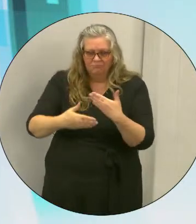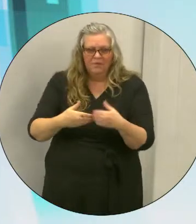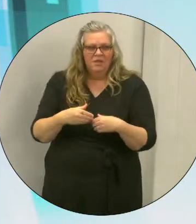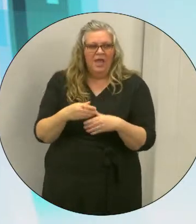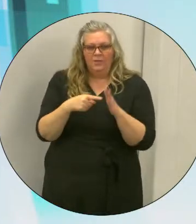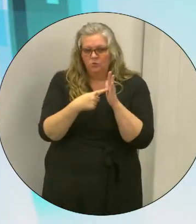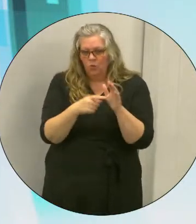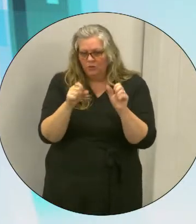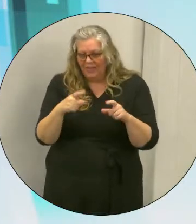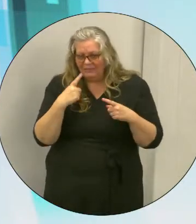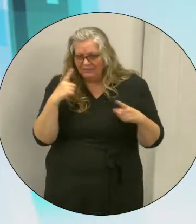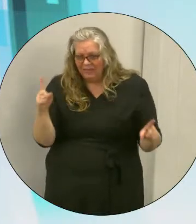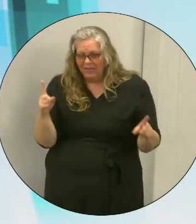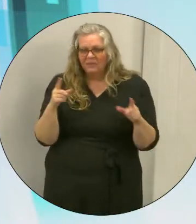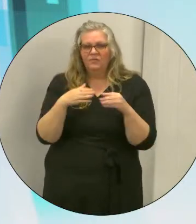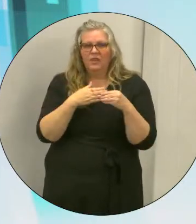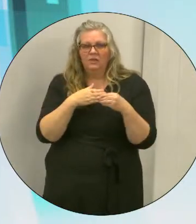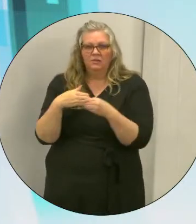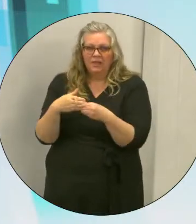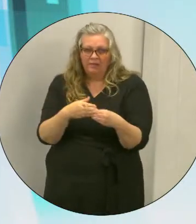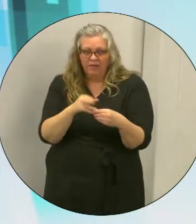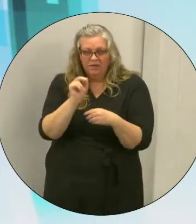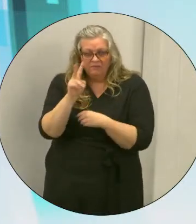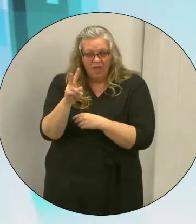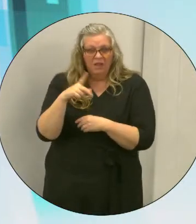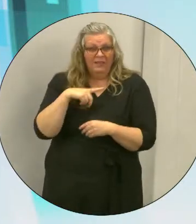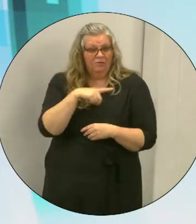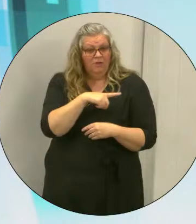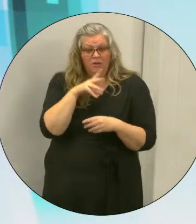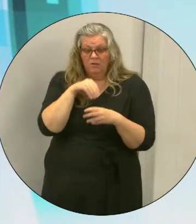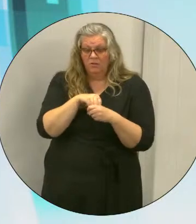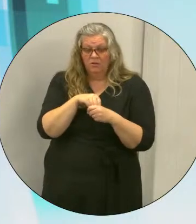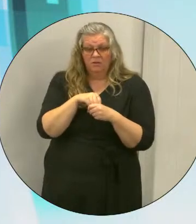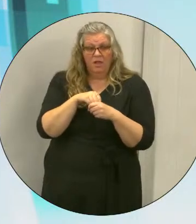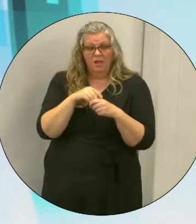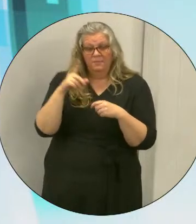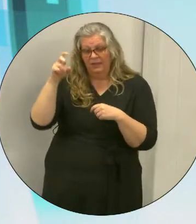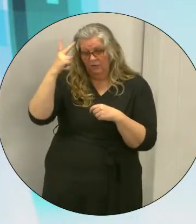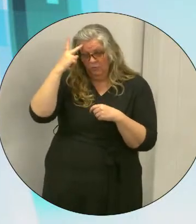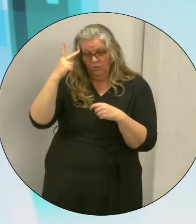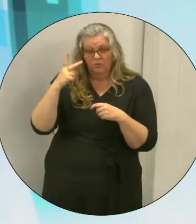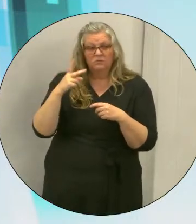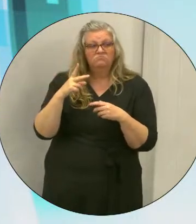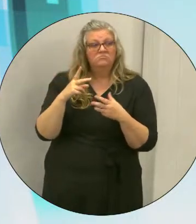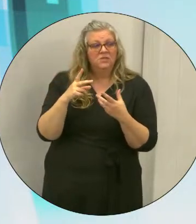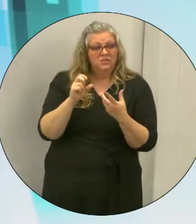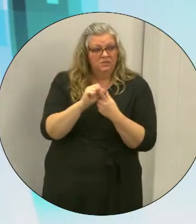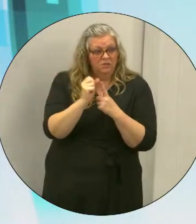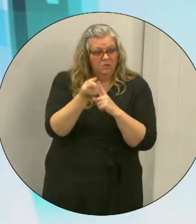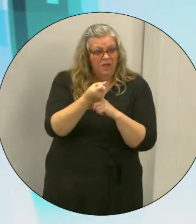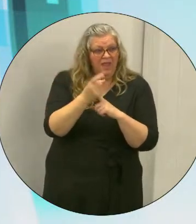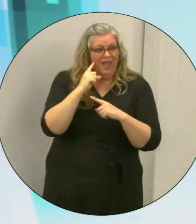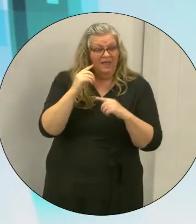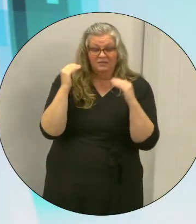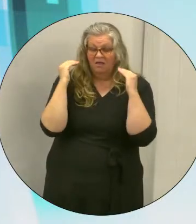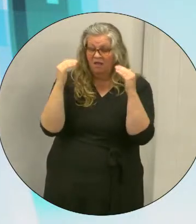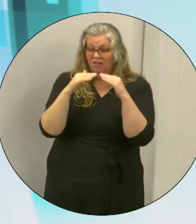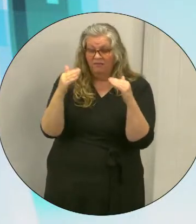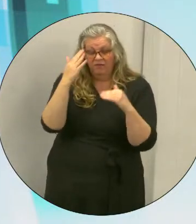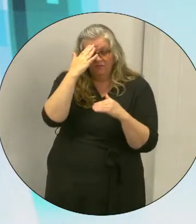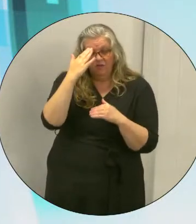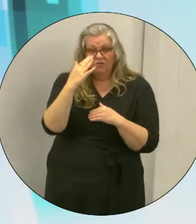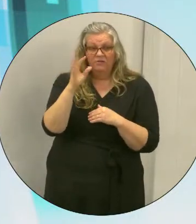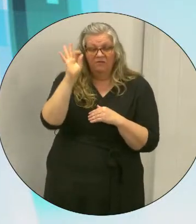can successfully navigate the Nevada legislature and political landscape, has a high level of knowledge of federal, state, and